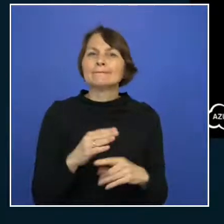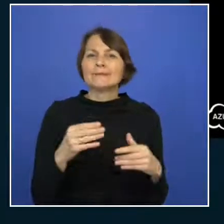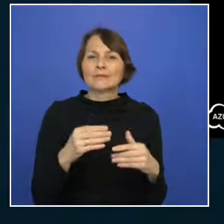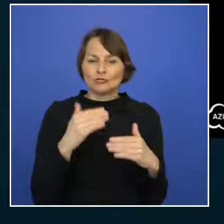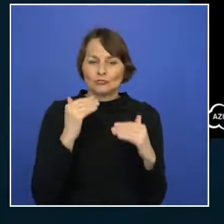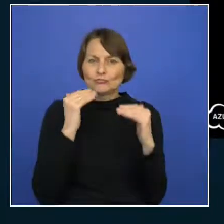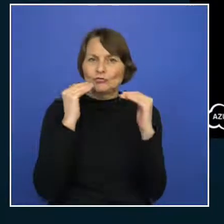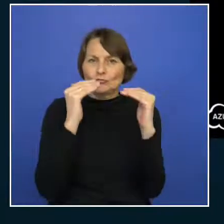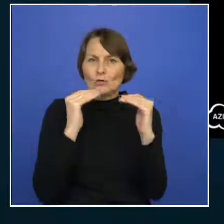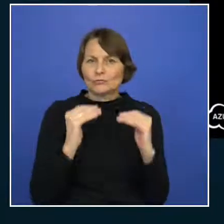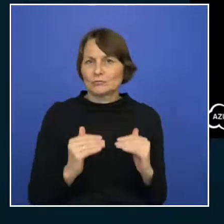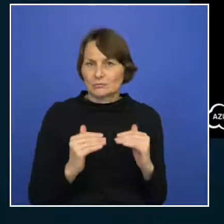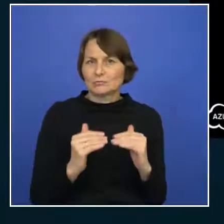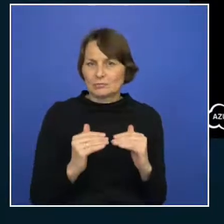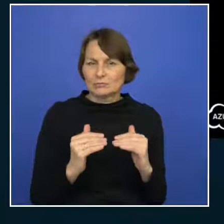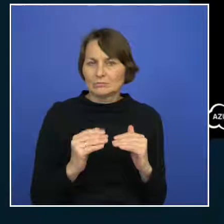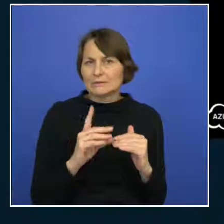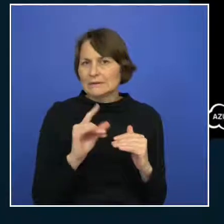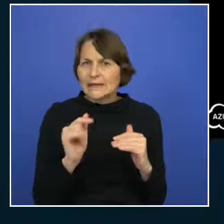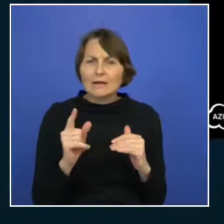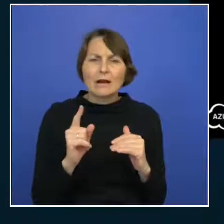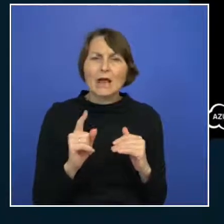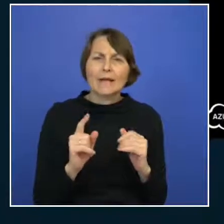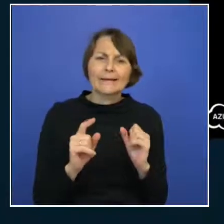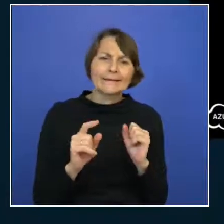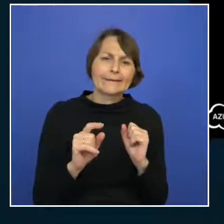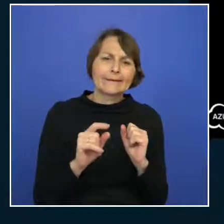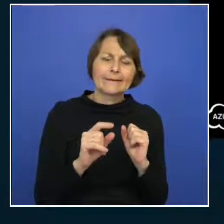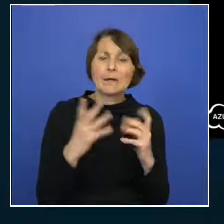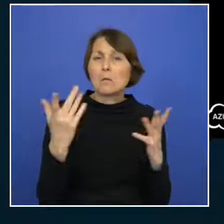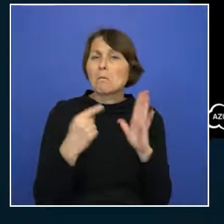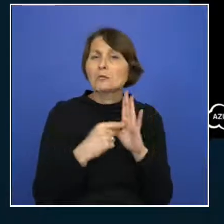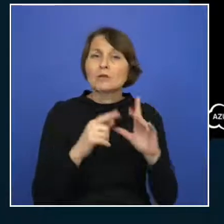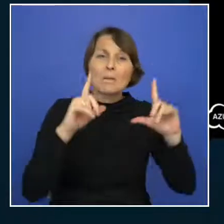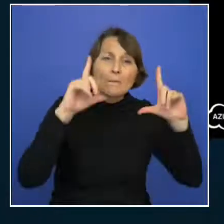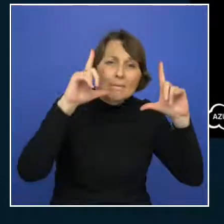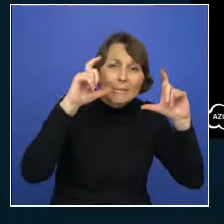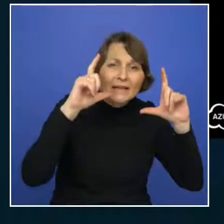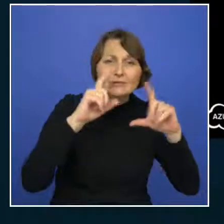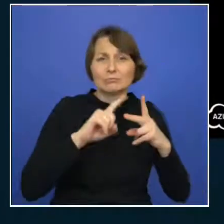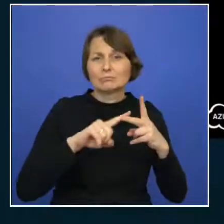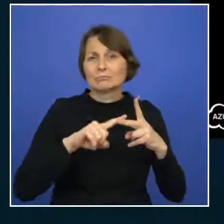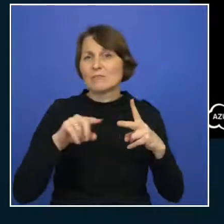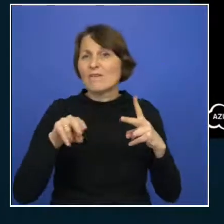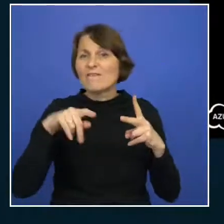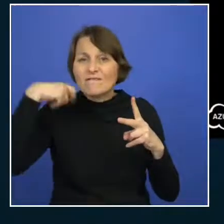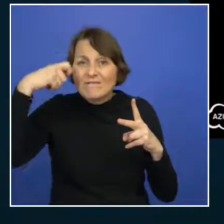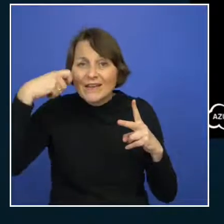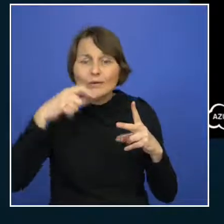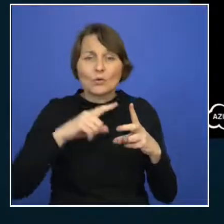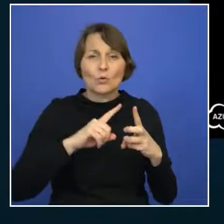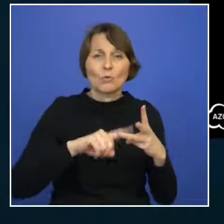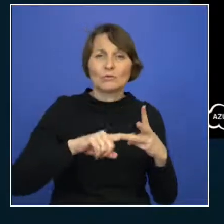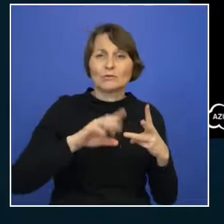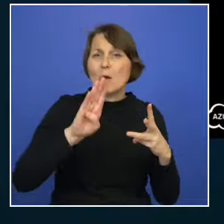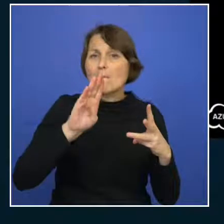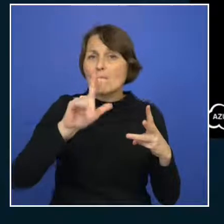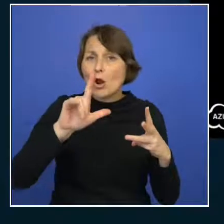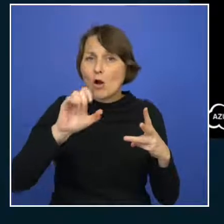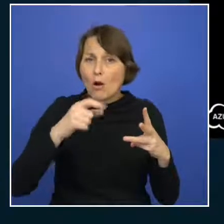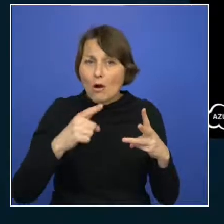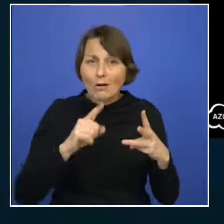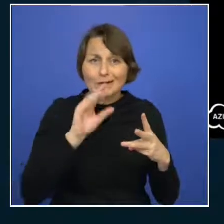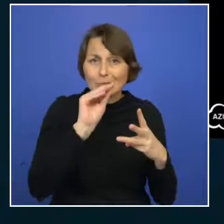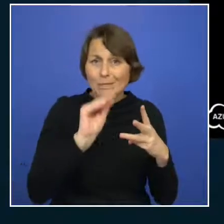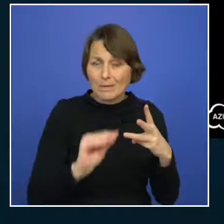example, blobs and images and videos, then probably it's worth considering to redesign